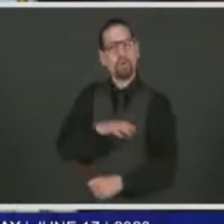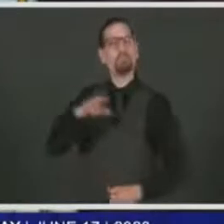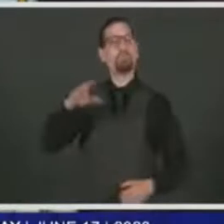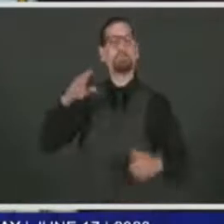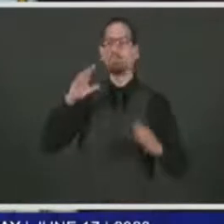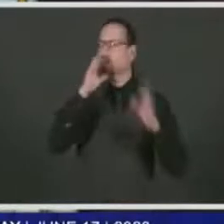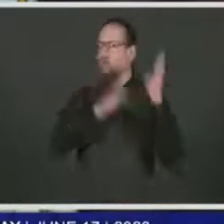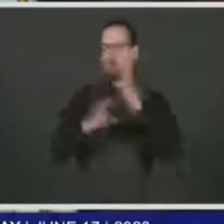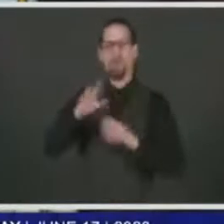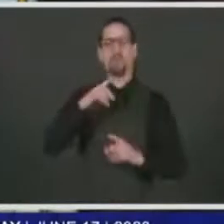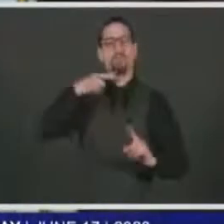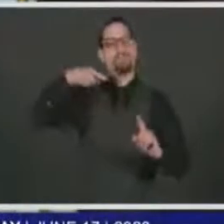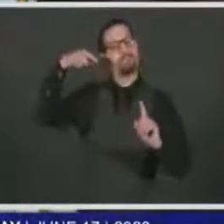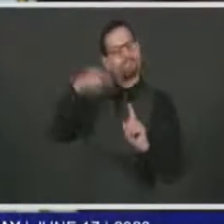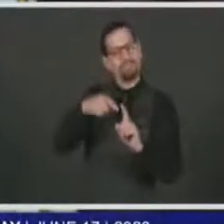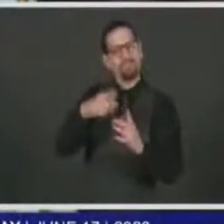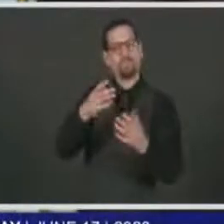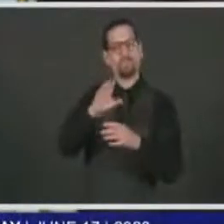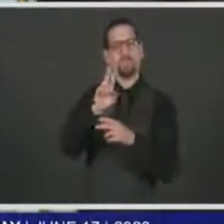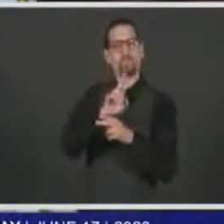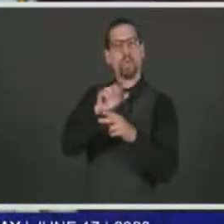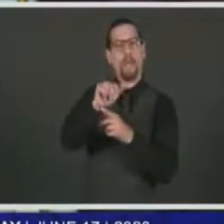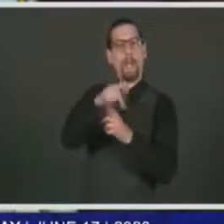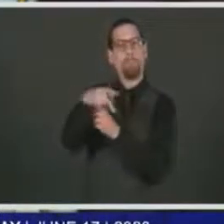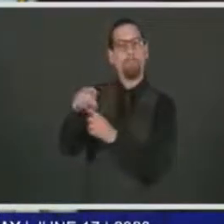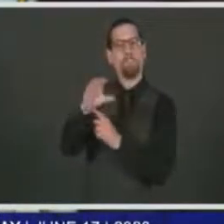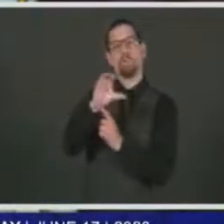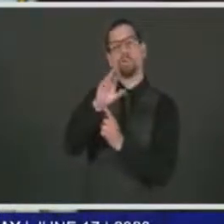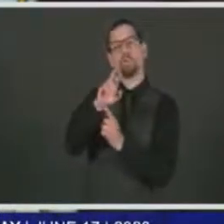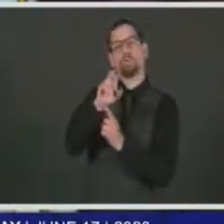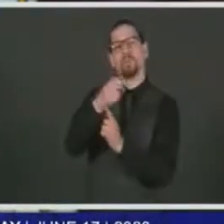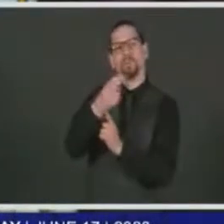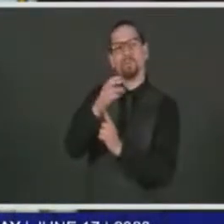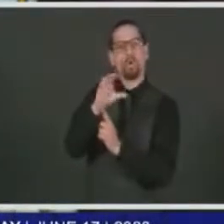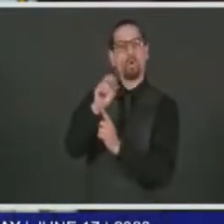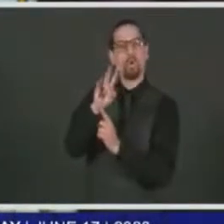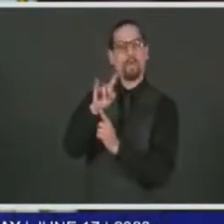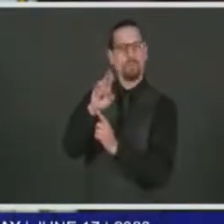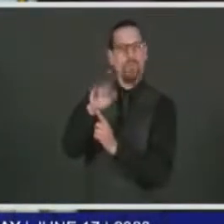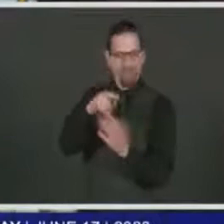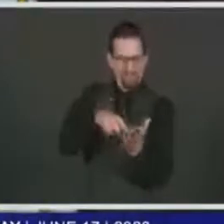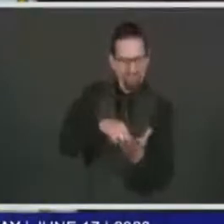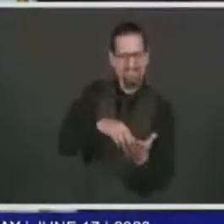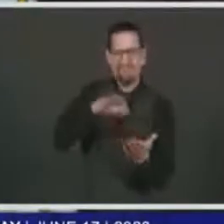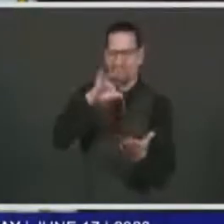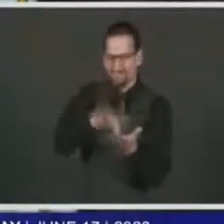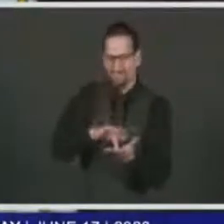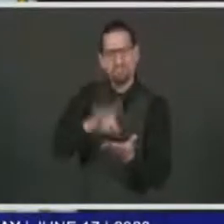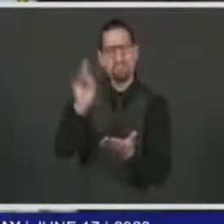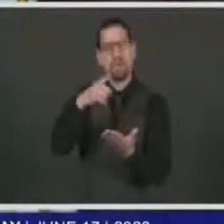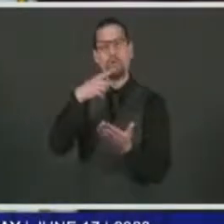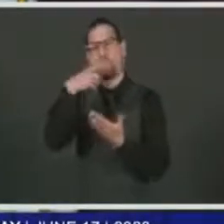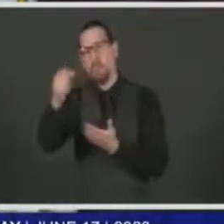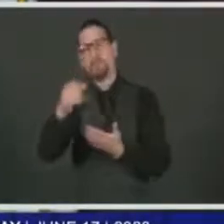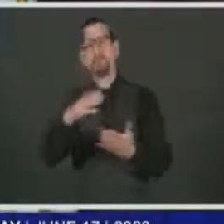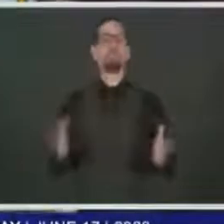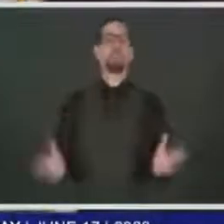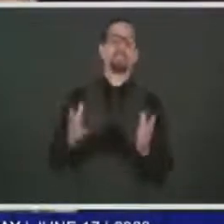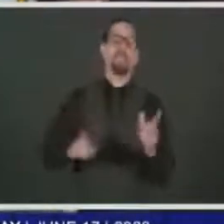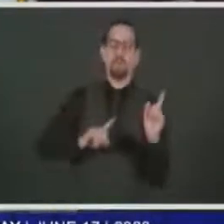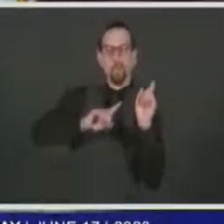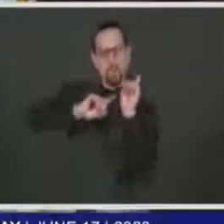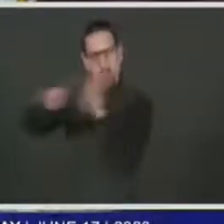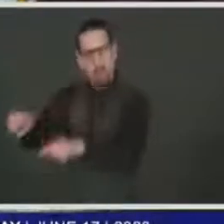we want you to get tested because we need to keep our eye on, we need to keep you healthy, and we need